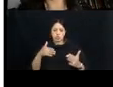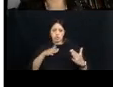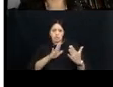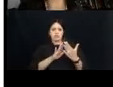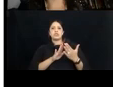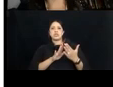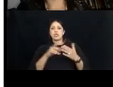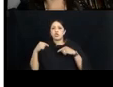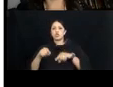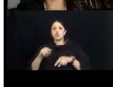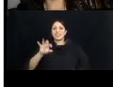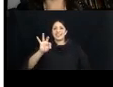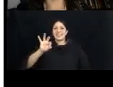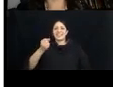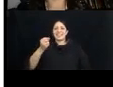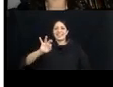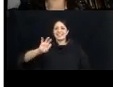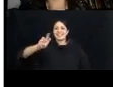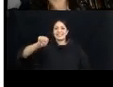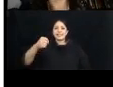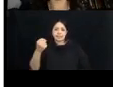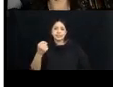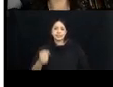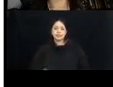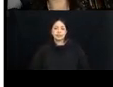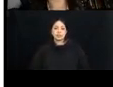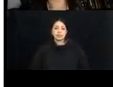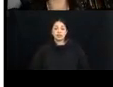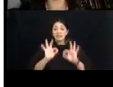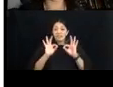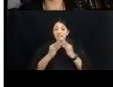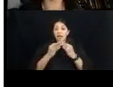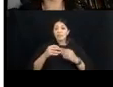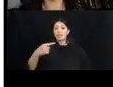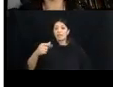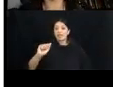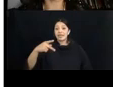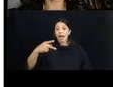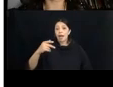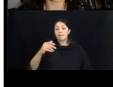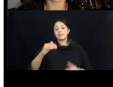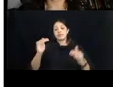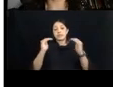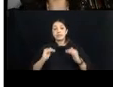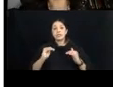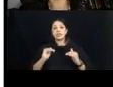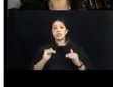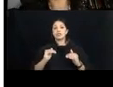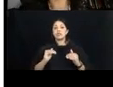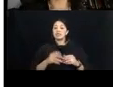1960s of when these movements come about. There's family gaps, there's disparities that are